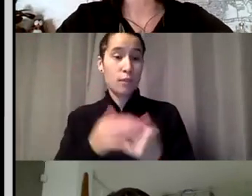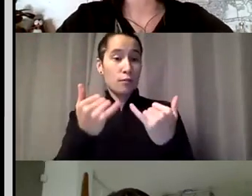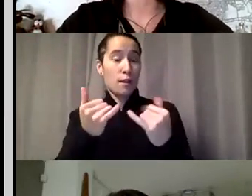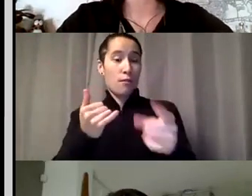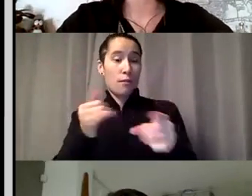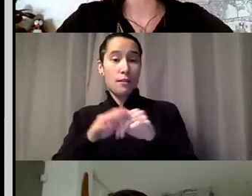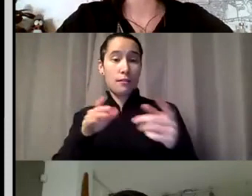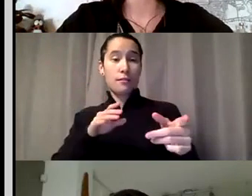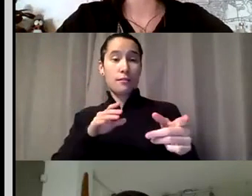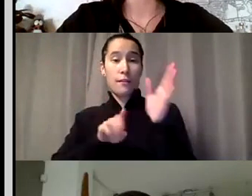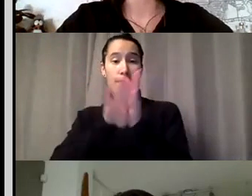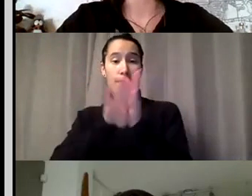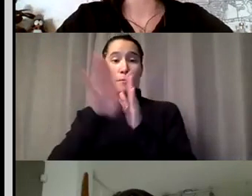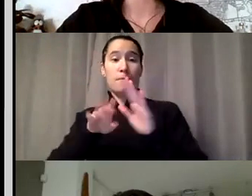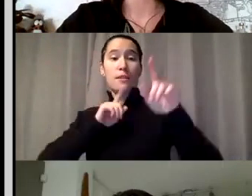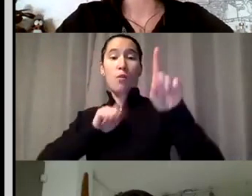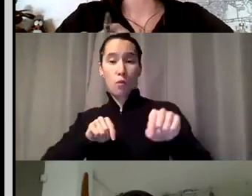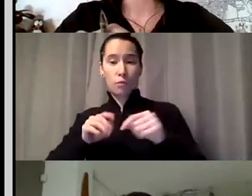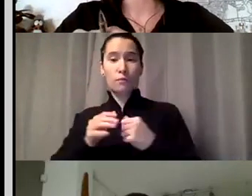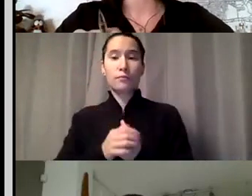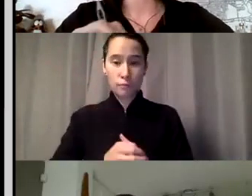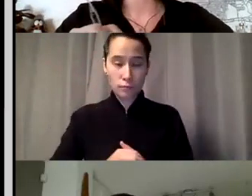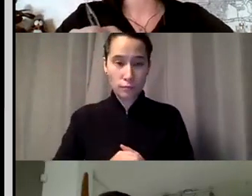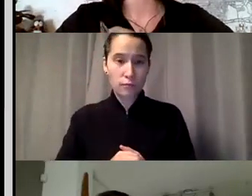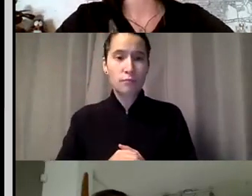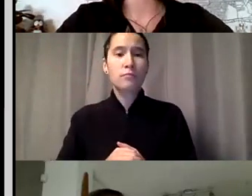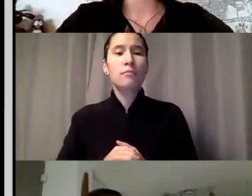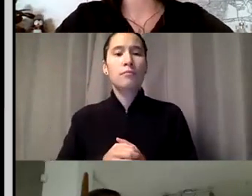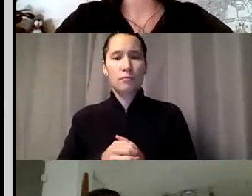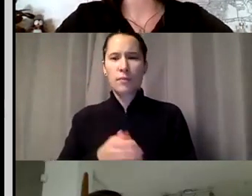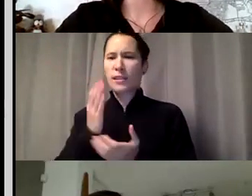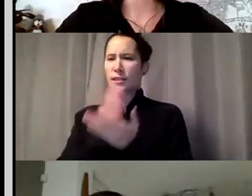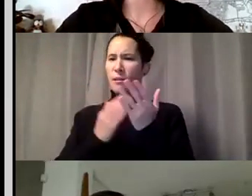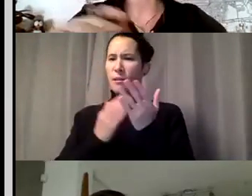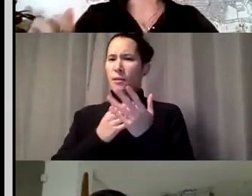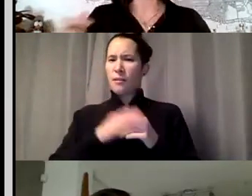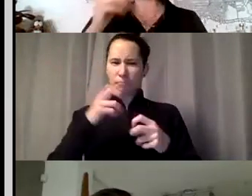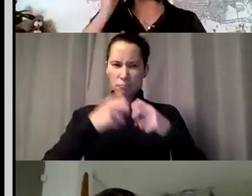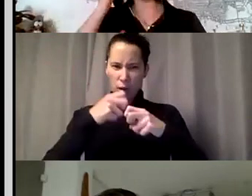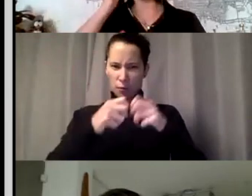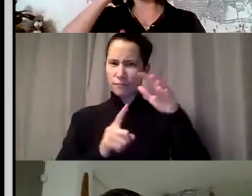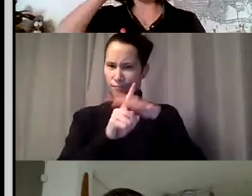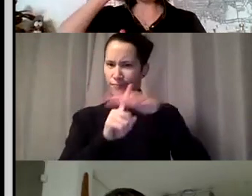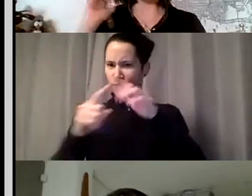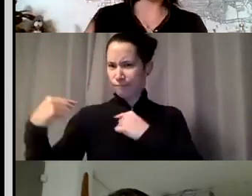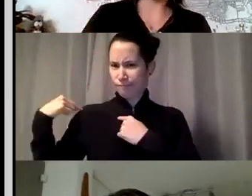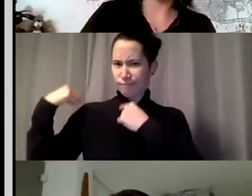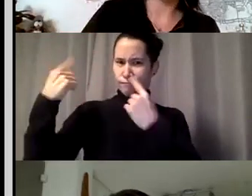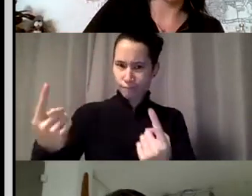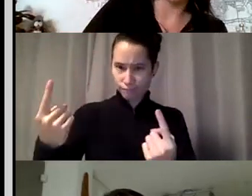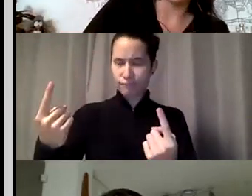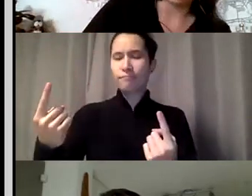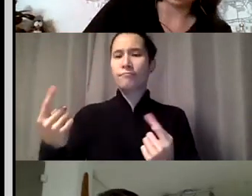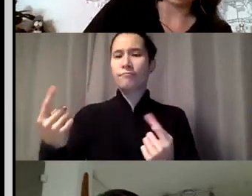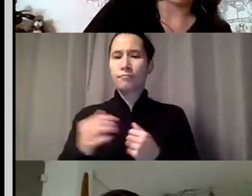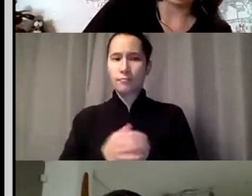to solve for some of those issues that we've seen in the system. Over the past, the first restriction came